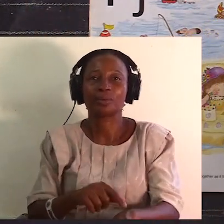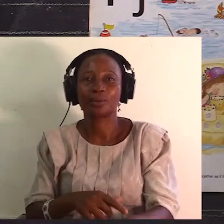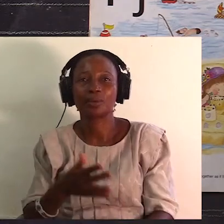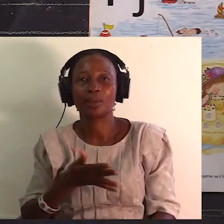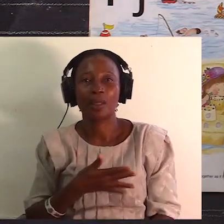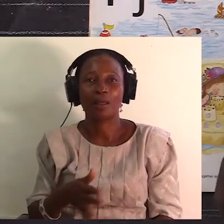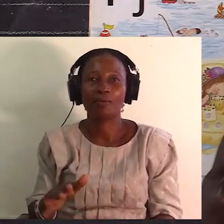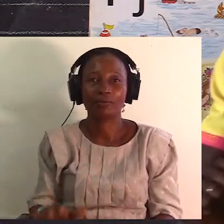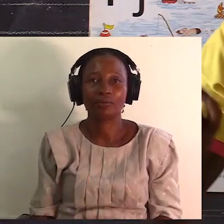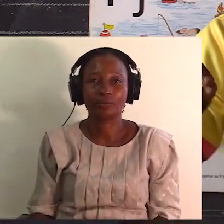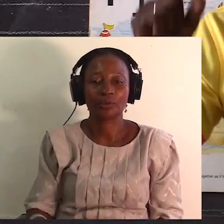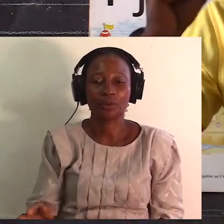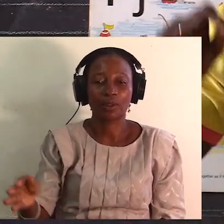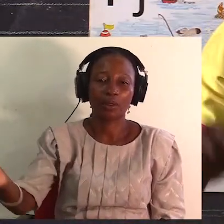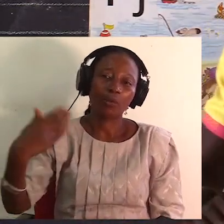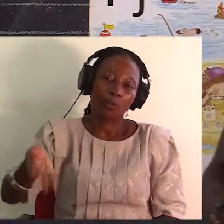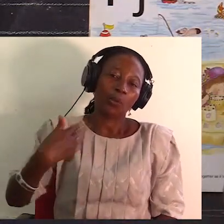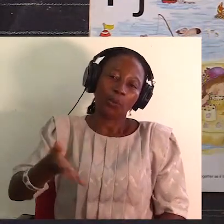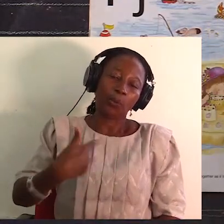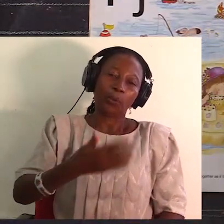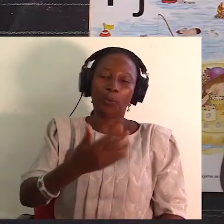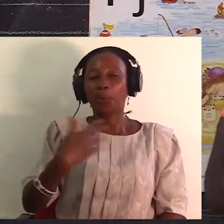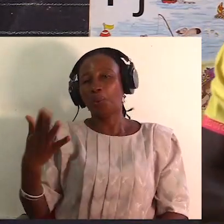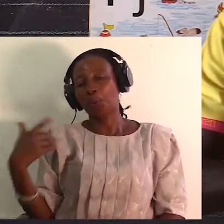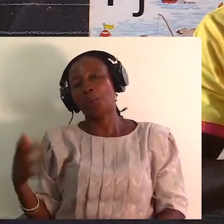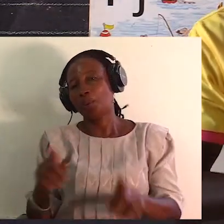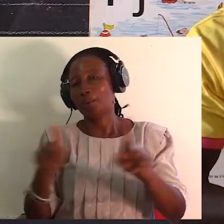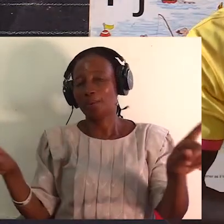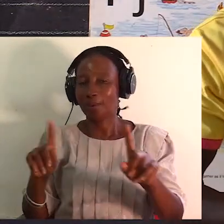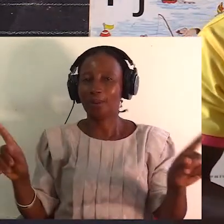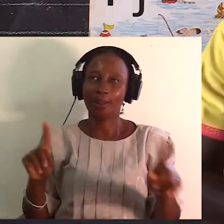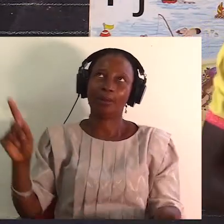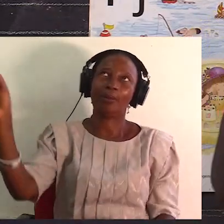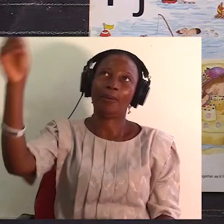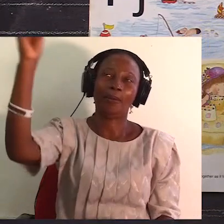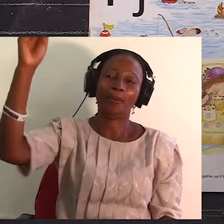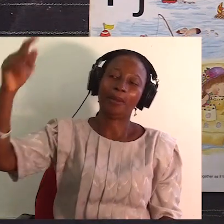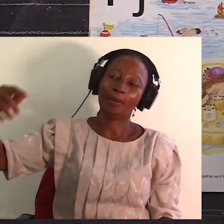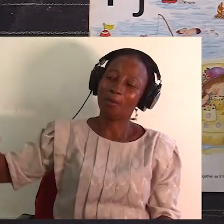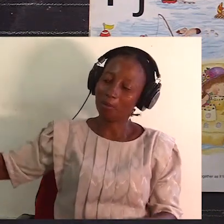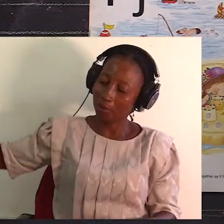fan. But what is important, the word fan, we can hear f.